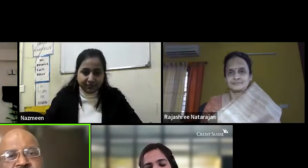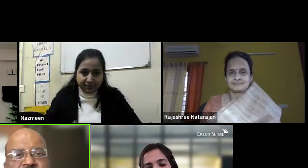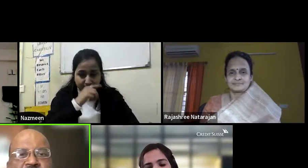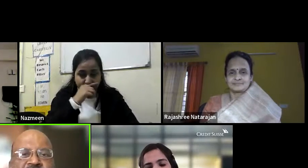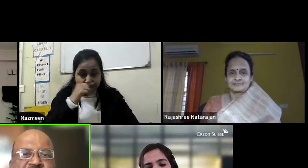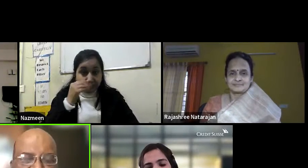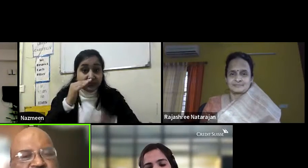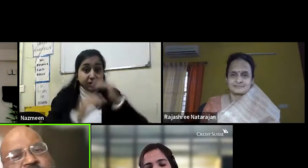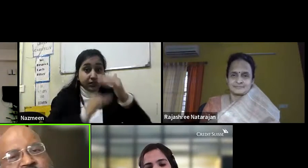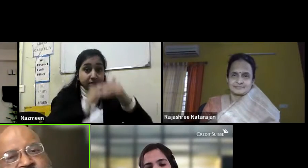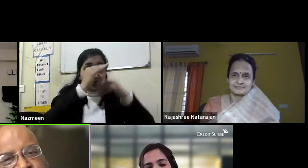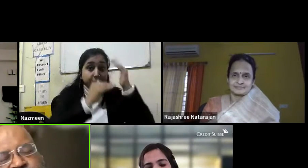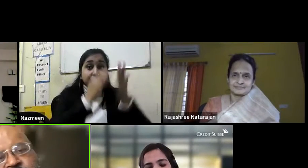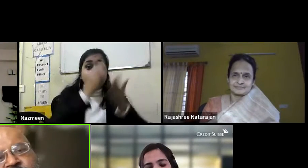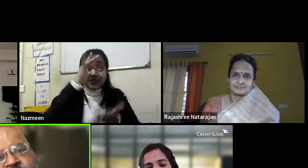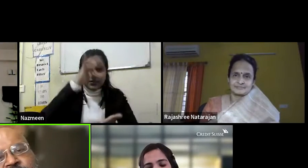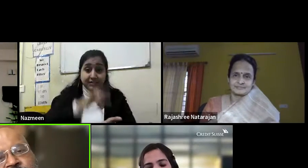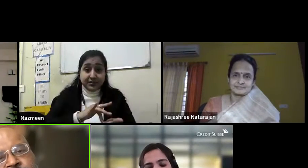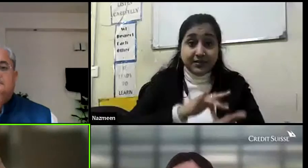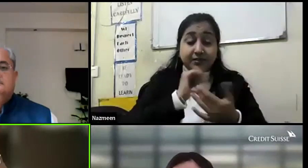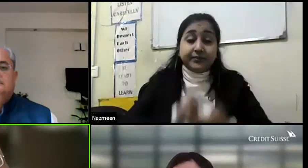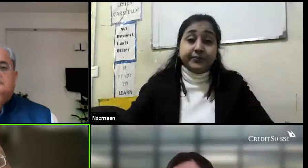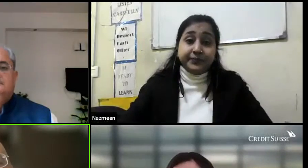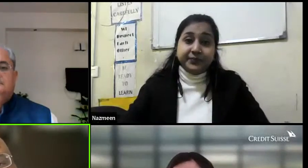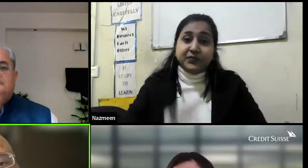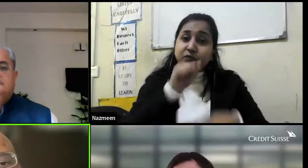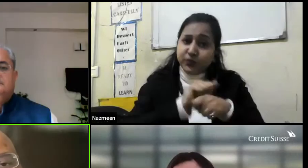development sector work itself, and